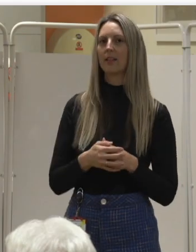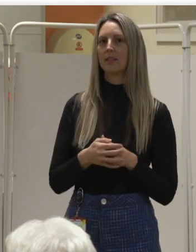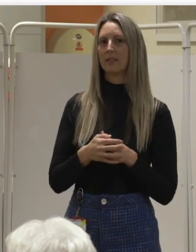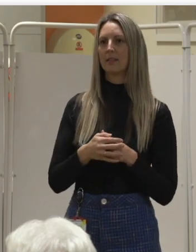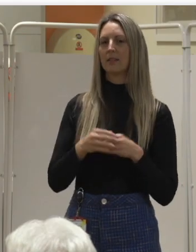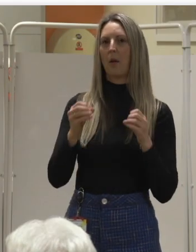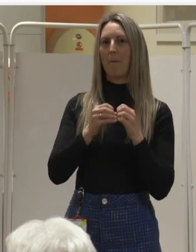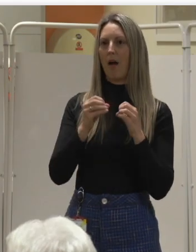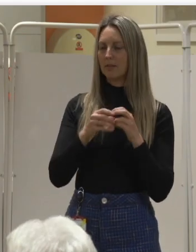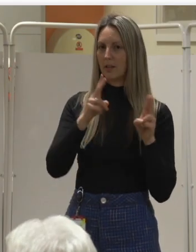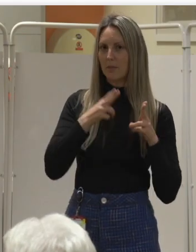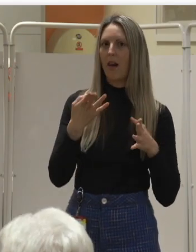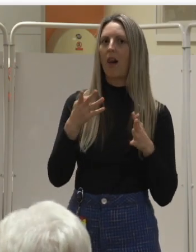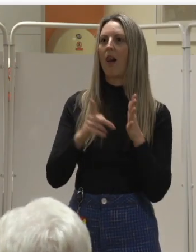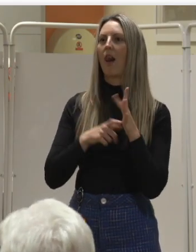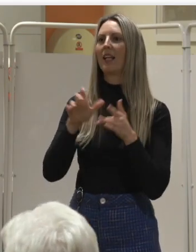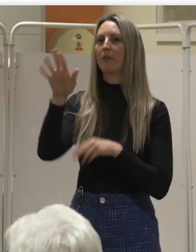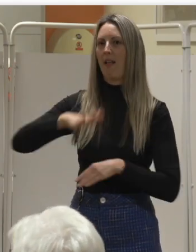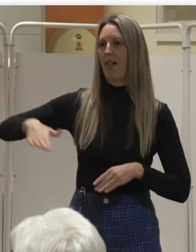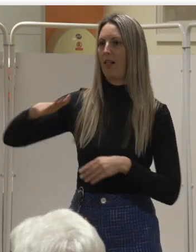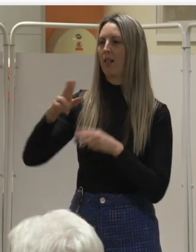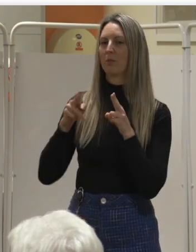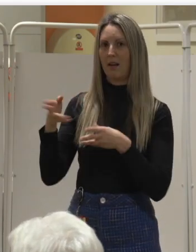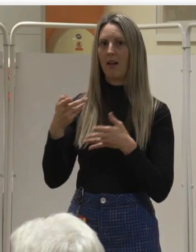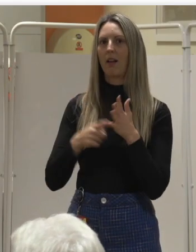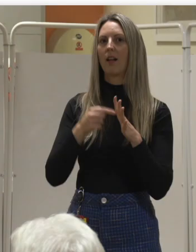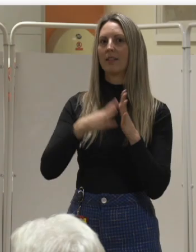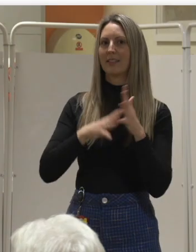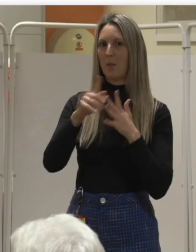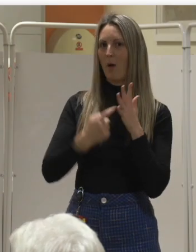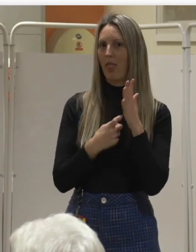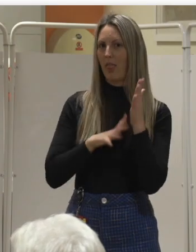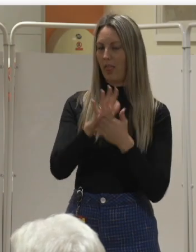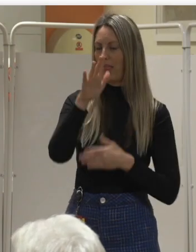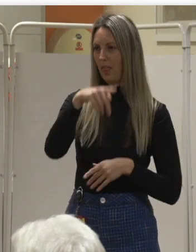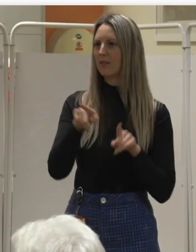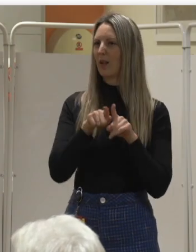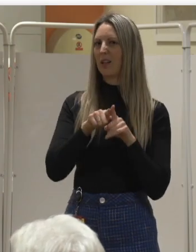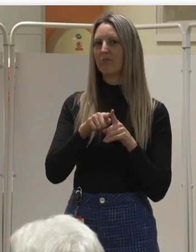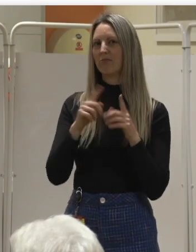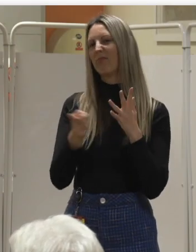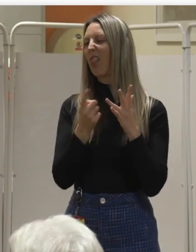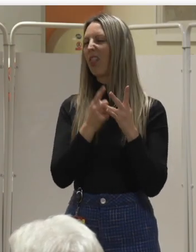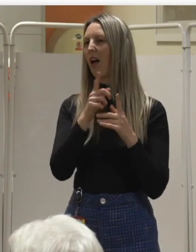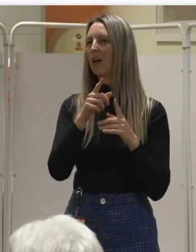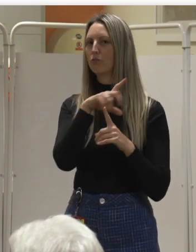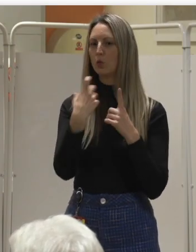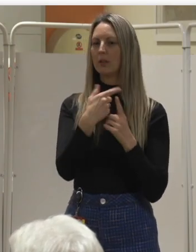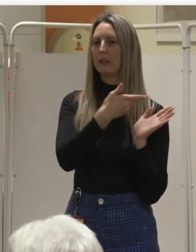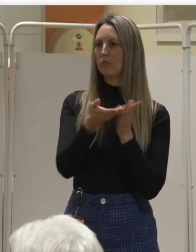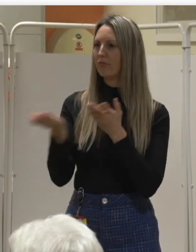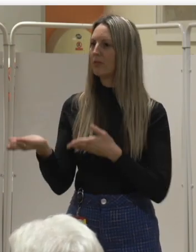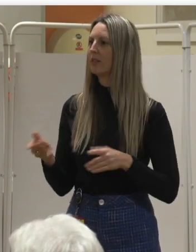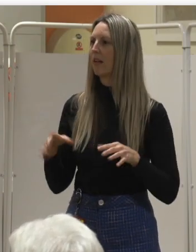Johnson in Lichfield and Robert Peel in Tamworth, and some services out in the communities of Long Eaton,